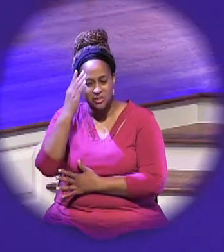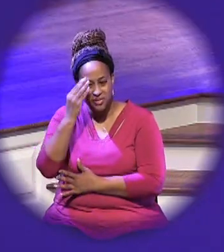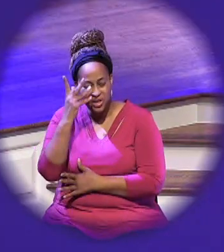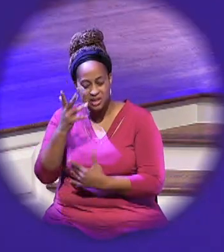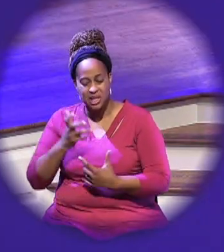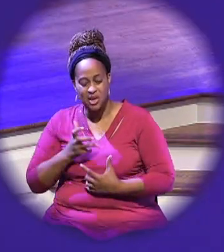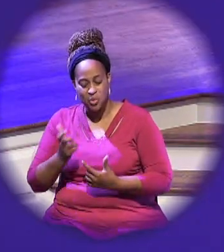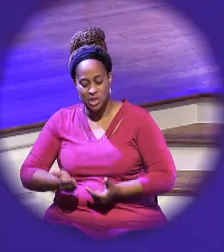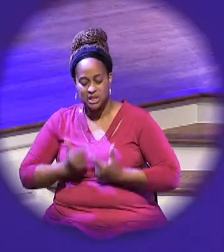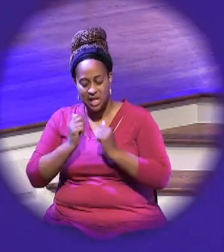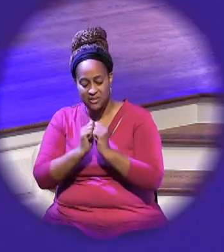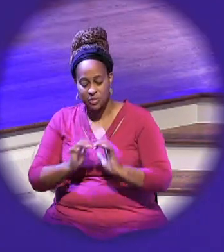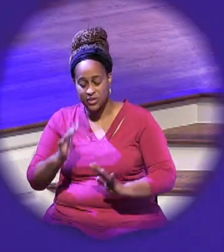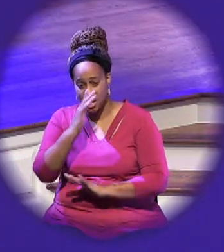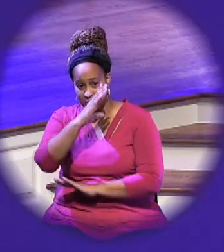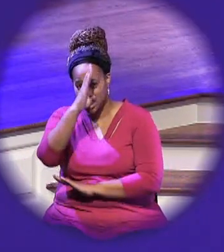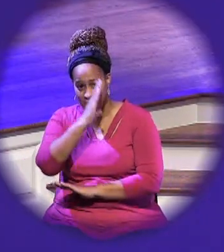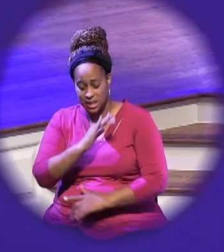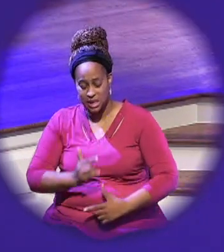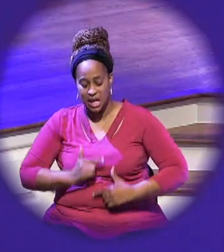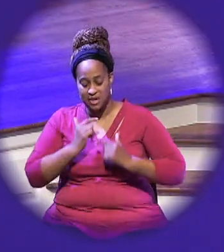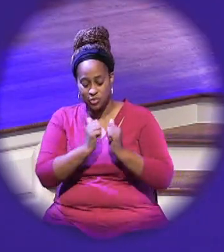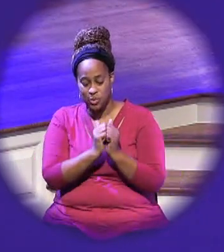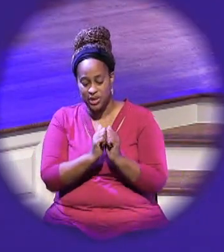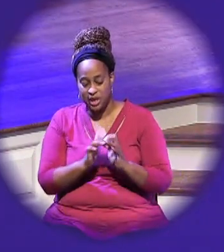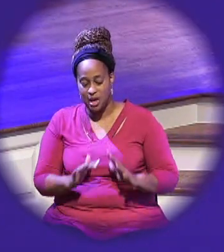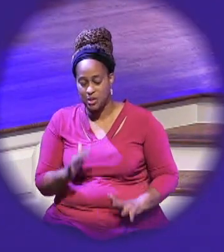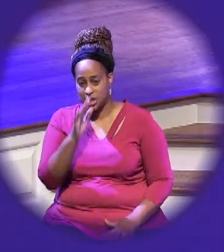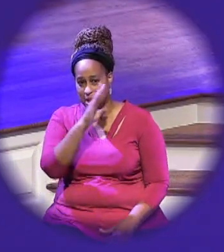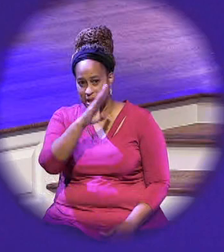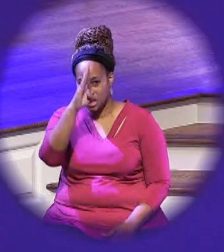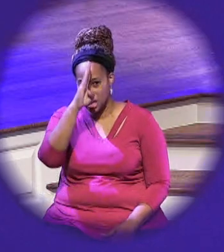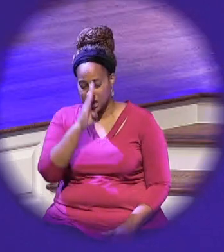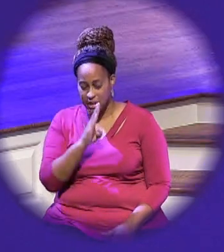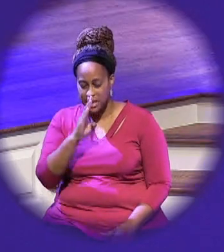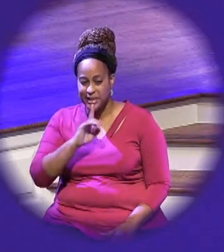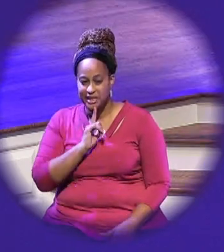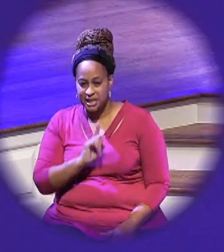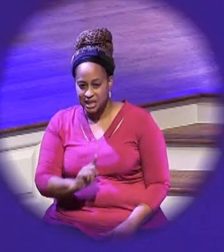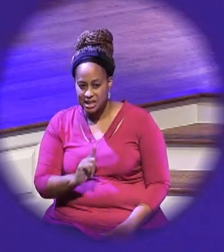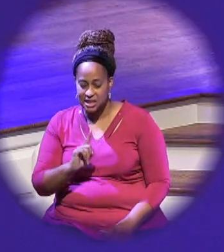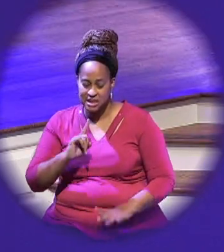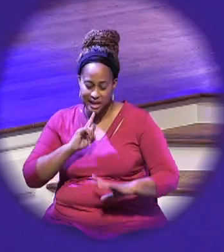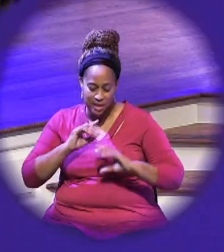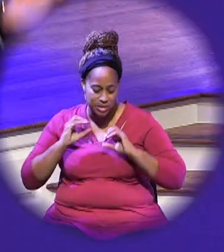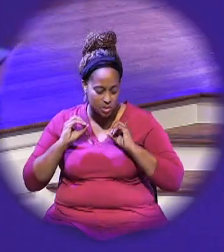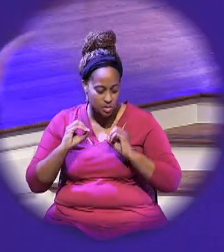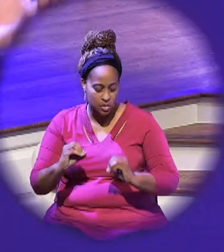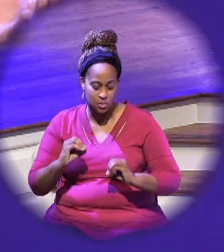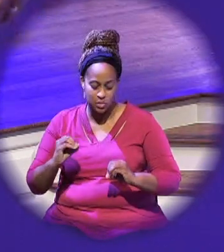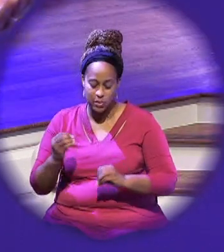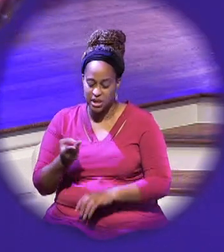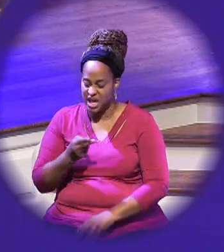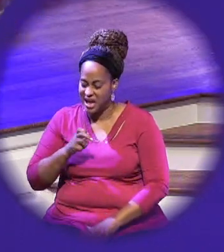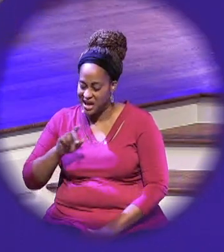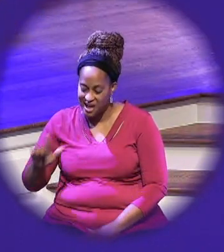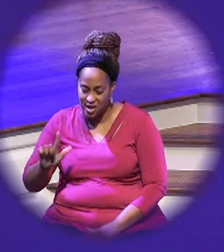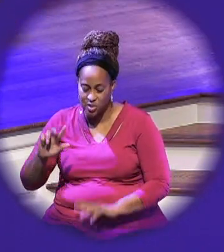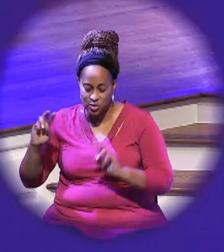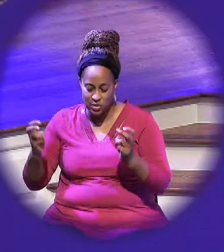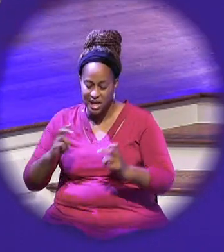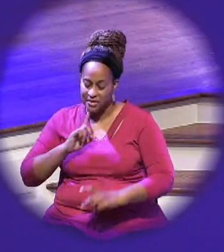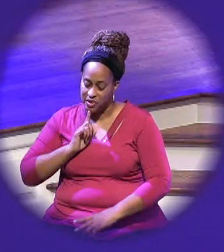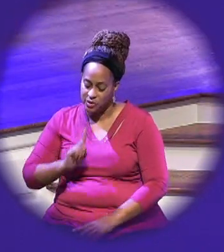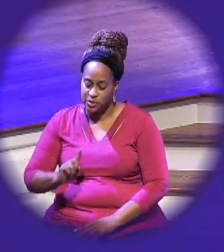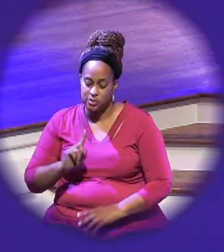wants life without God is absolute hell. That is the literal